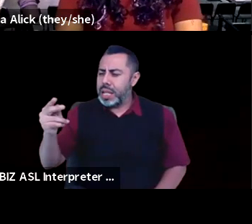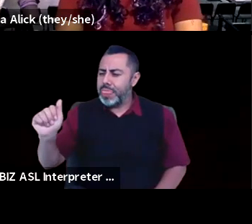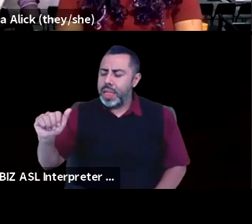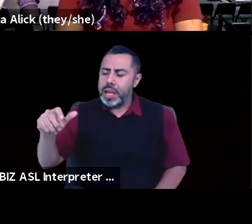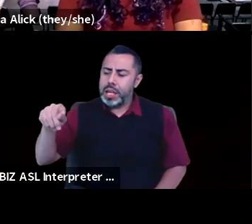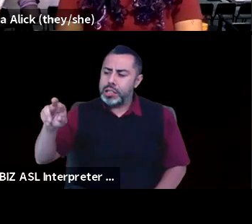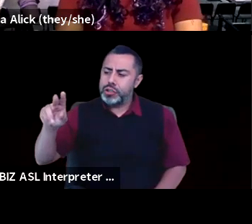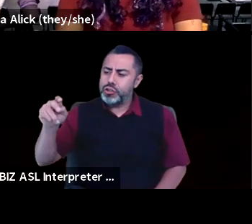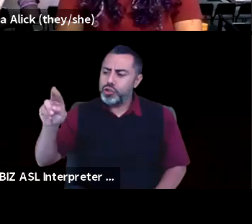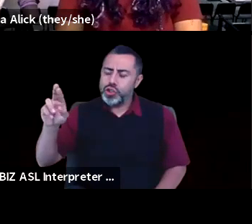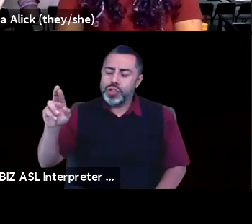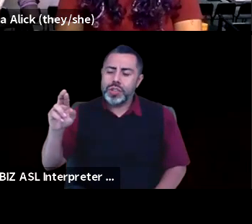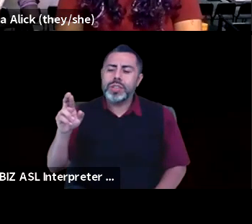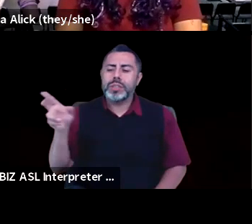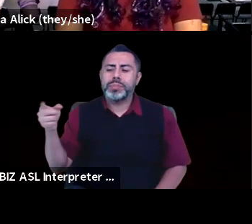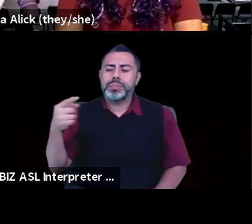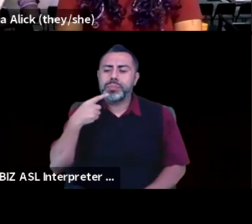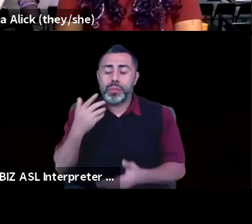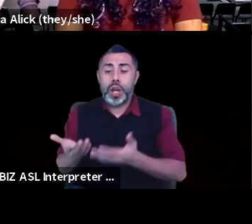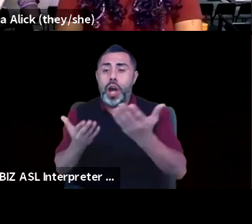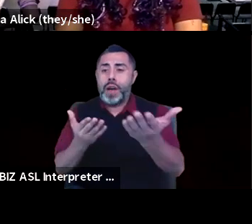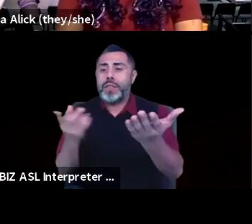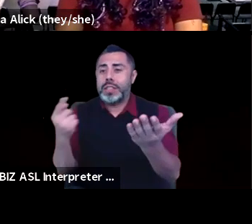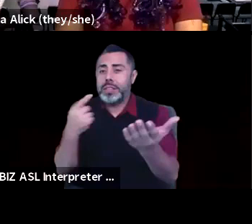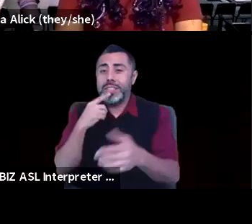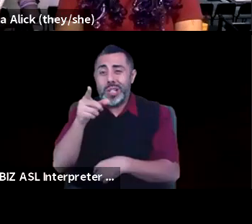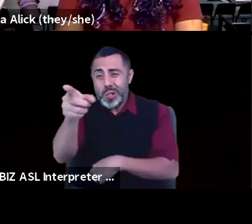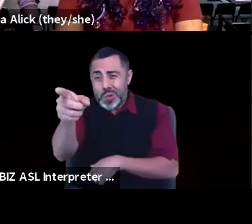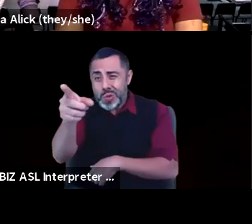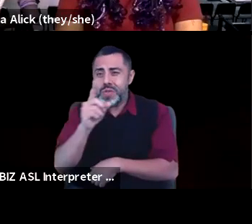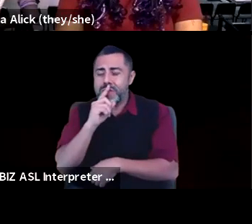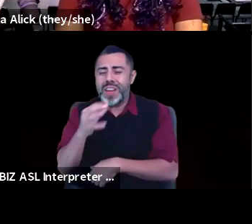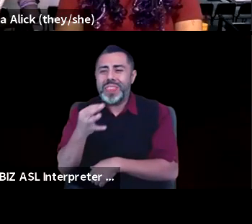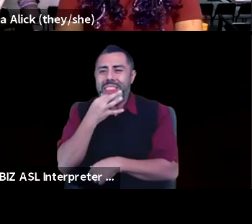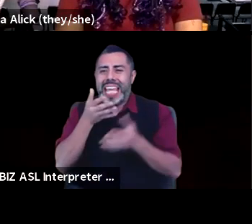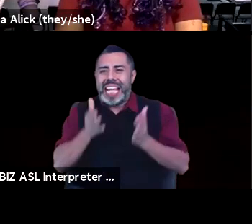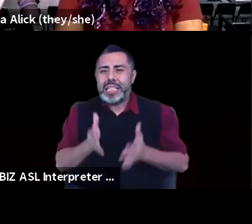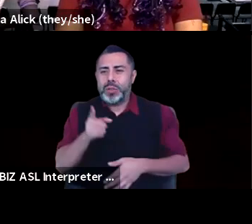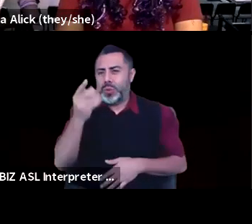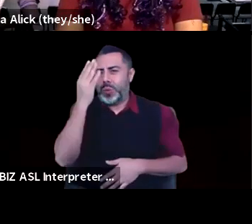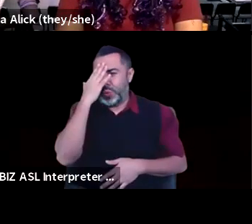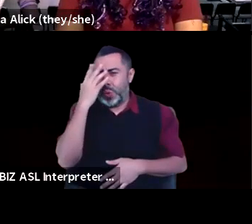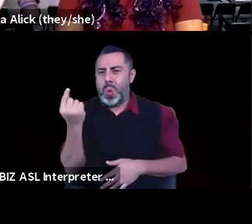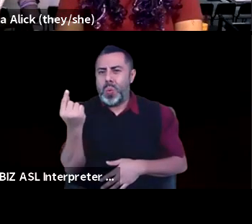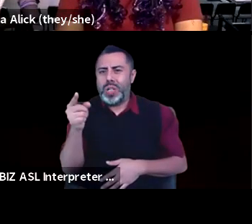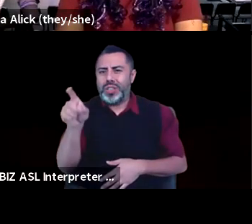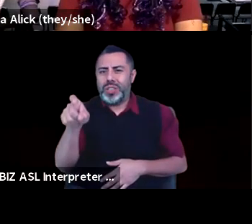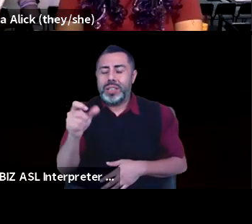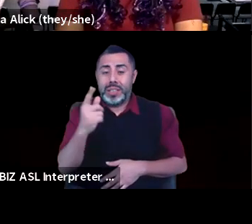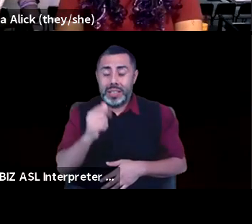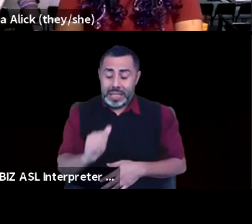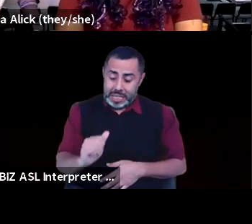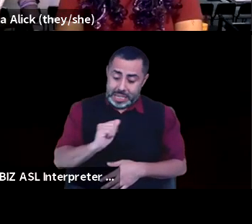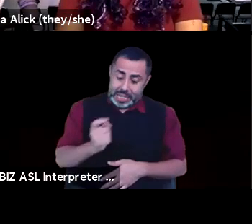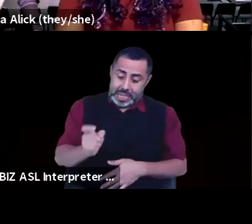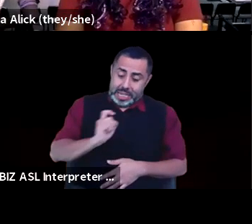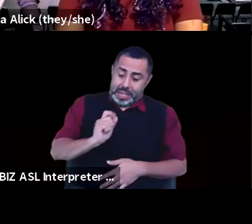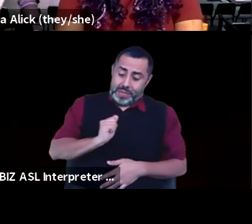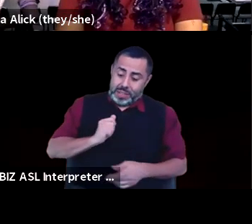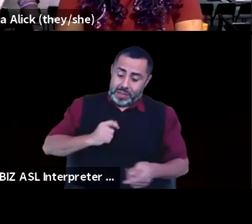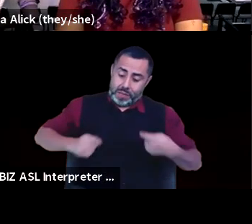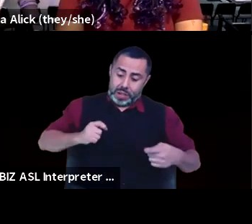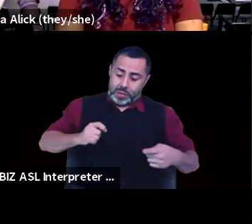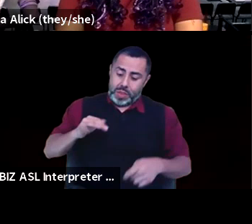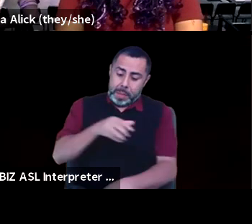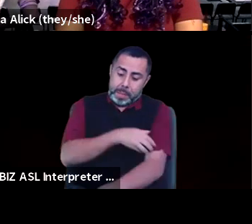your ecosystem needs. And so by giving yourself that agency and that power, you can remove that burden from having to fulfill everyone